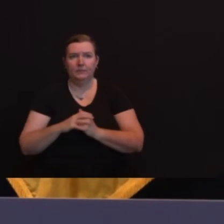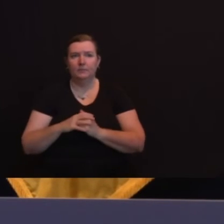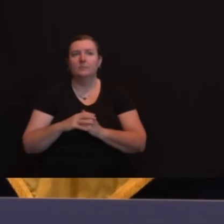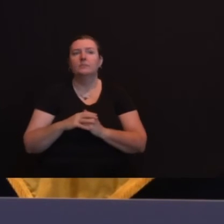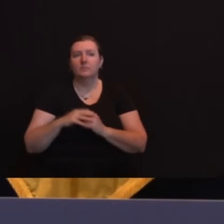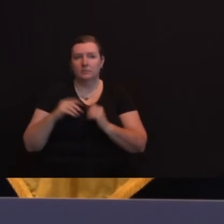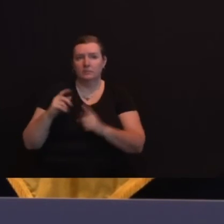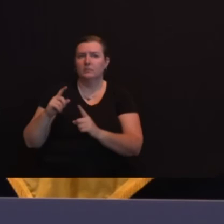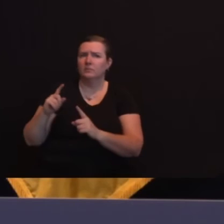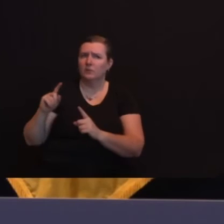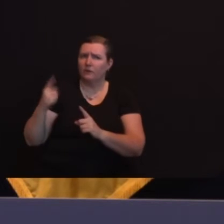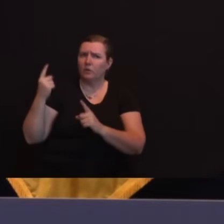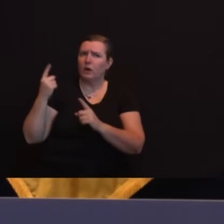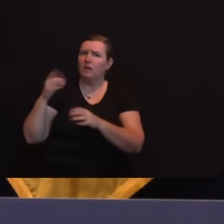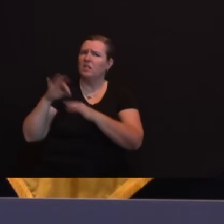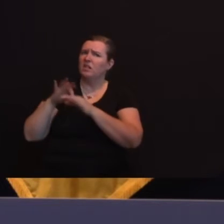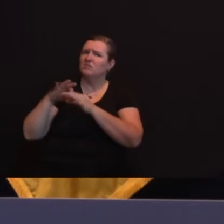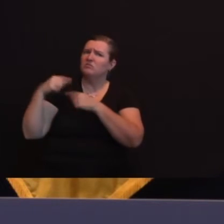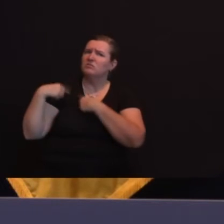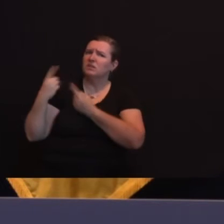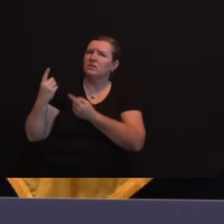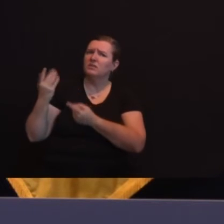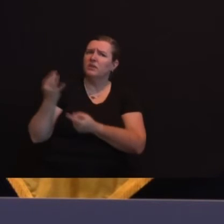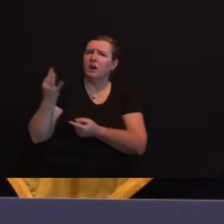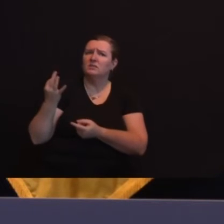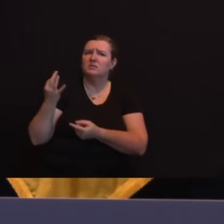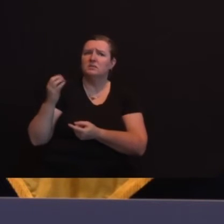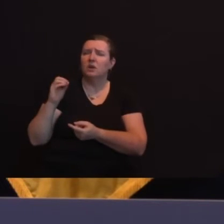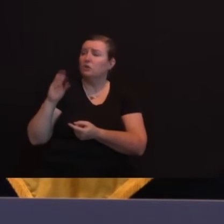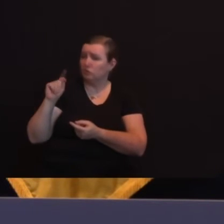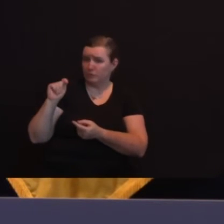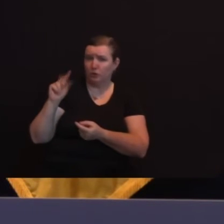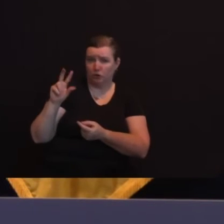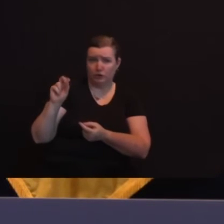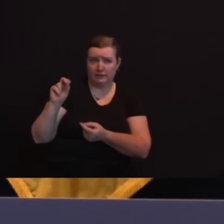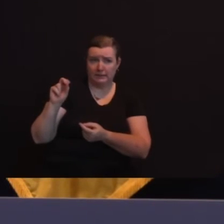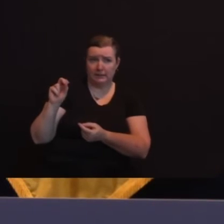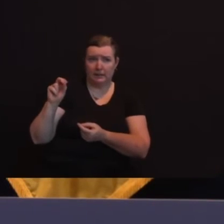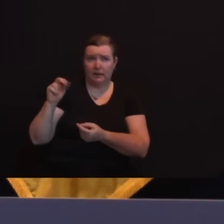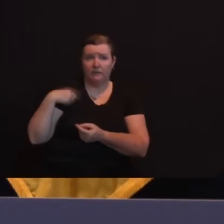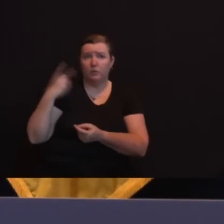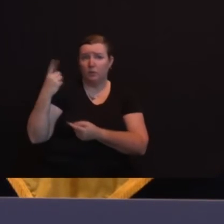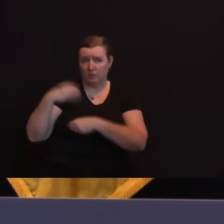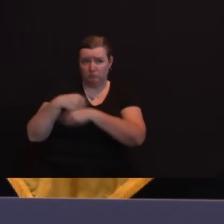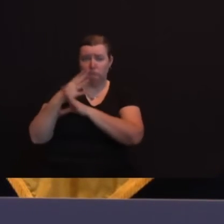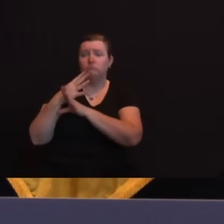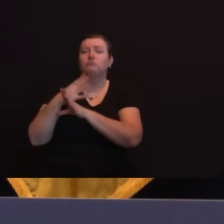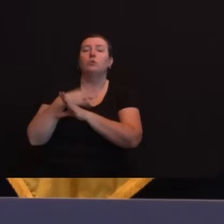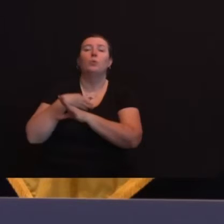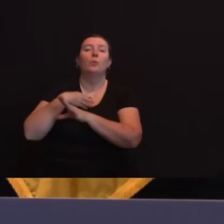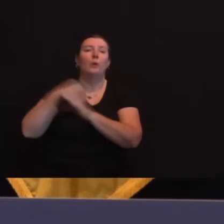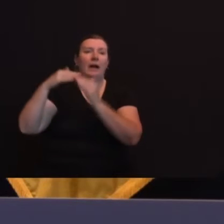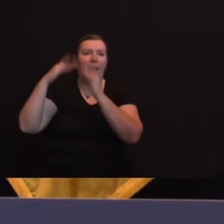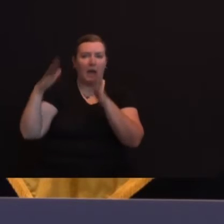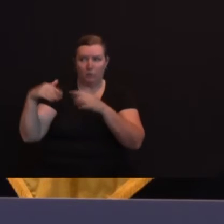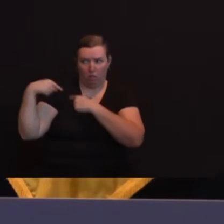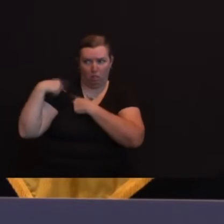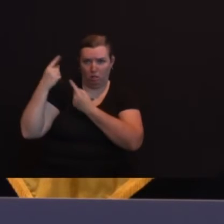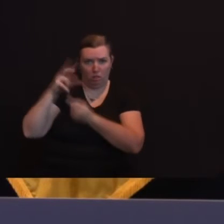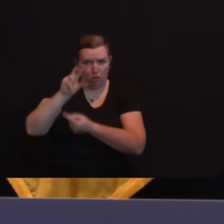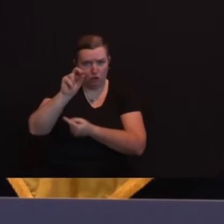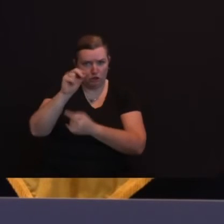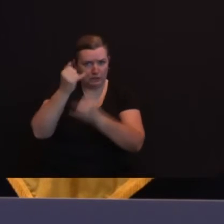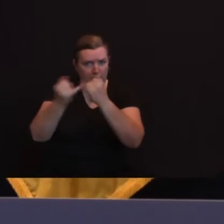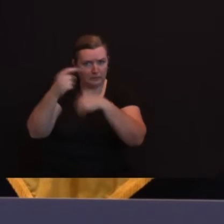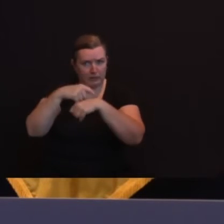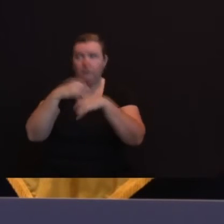if my recollection serves me, Friday, October 30th, right before the election. So this will be the first since the election, I think